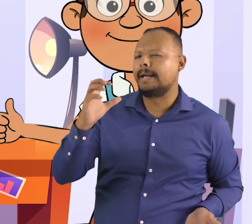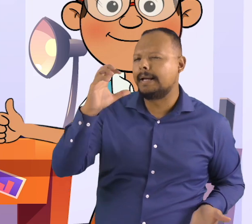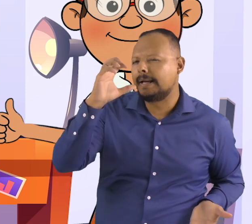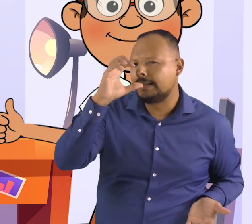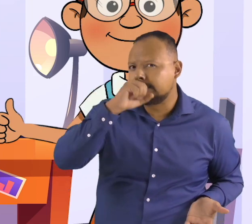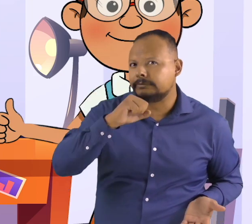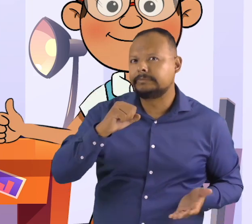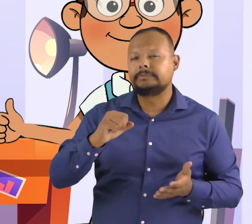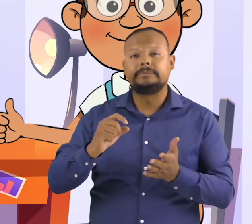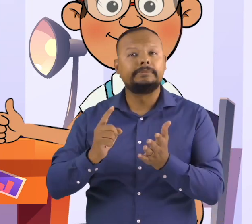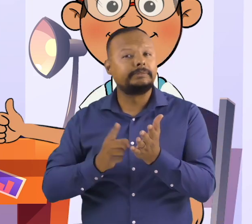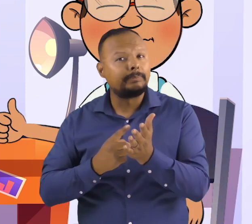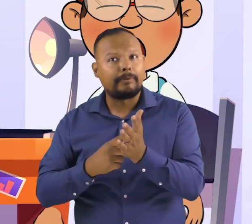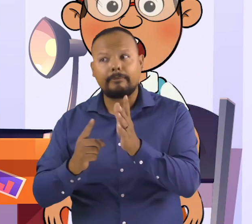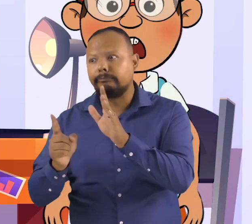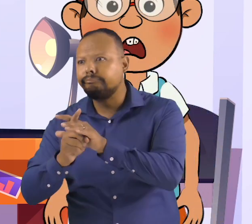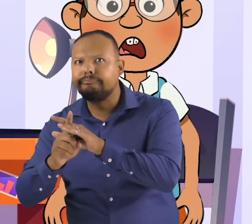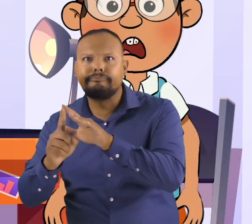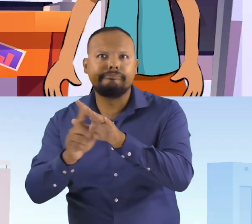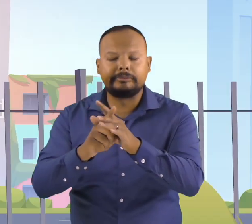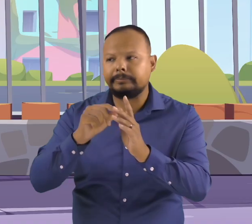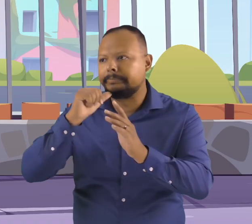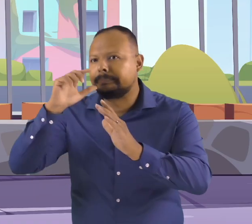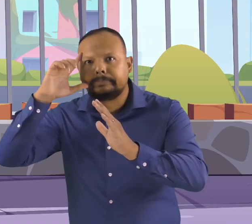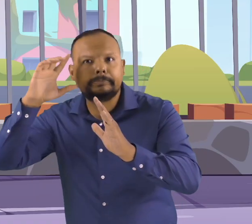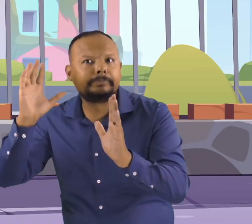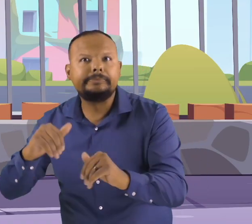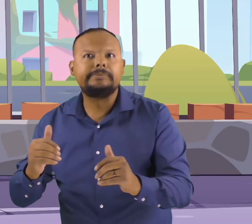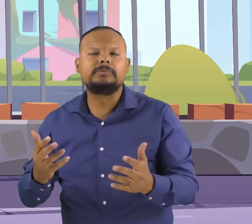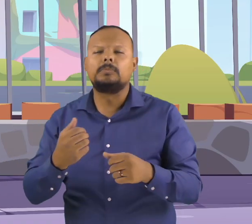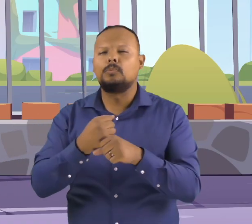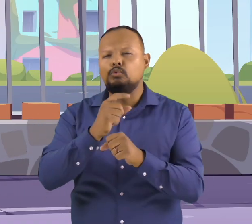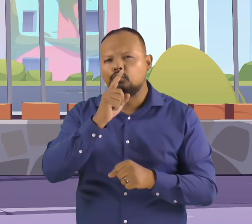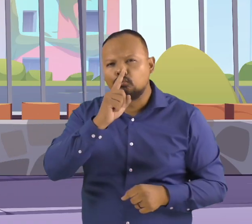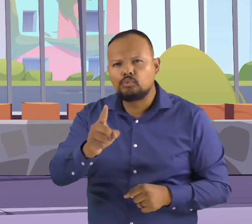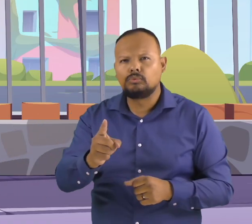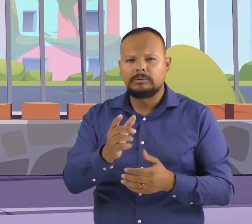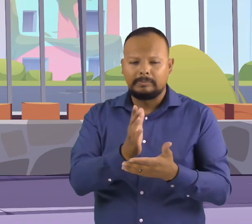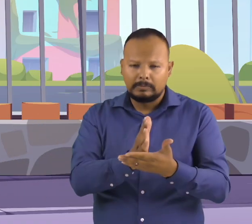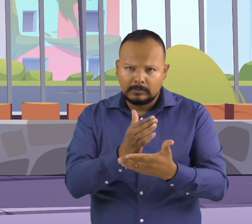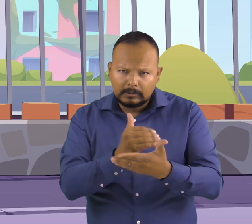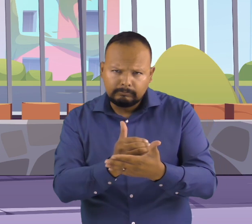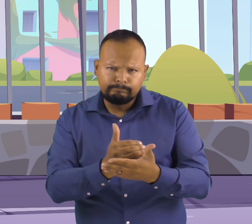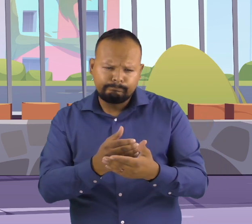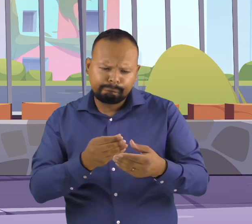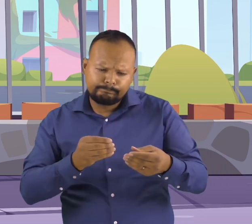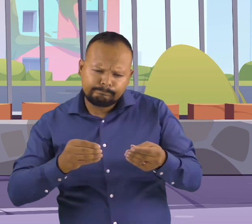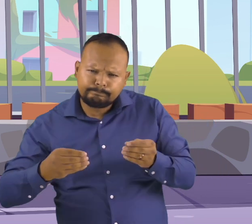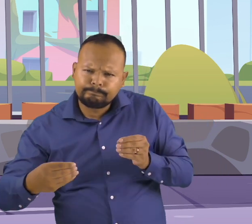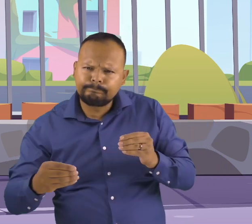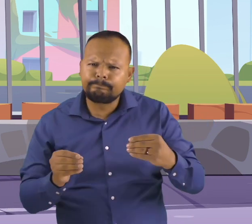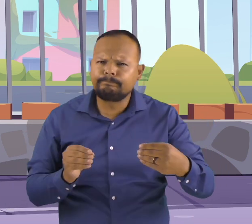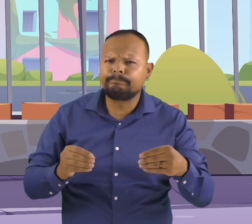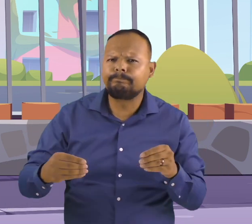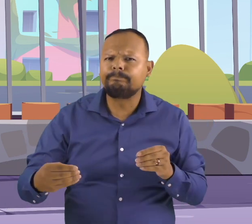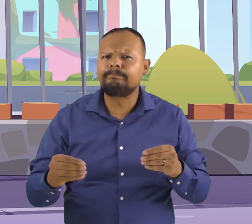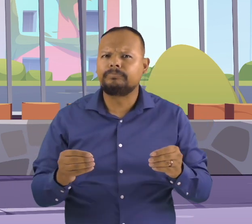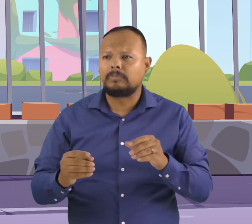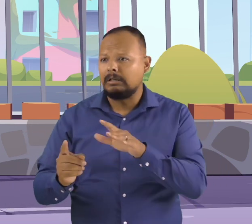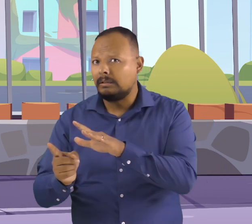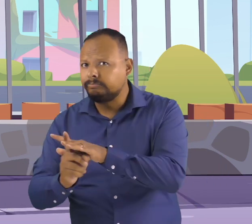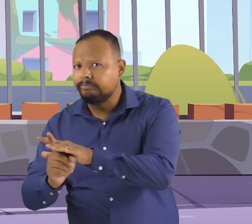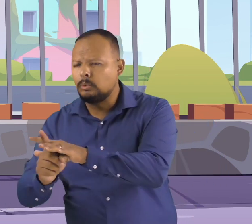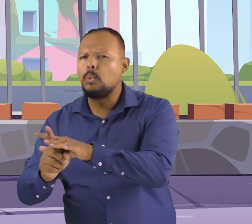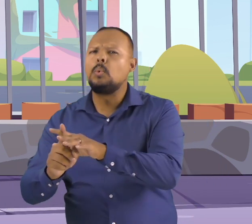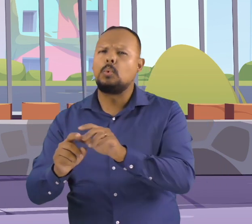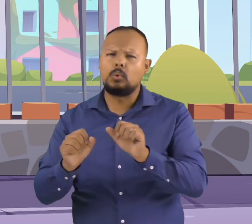expenses are often estimated. Sometimes, unexpected expenses happen, so you have to make